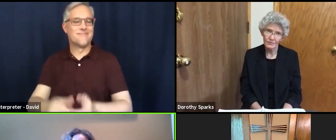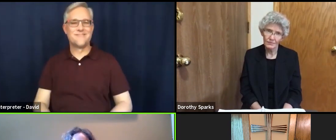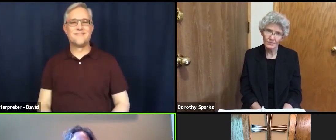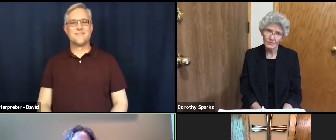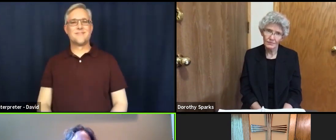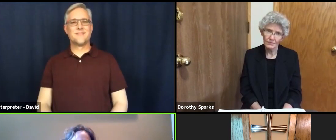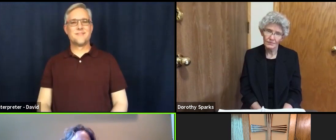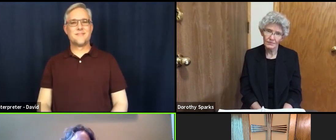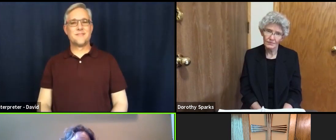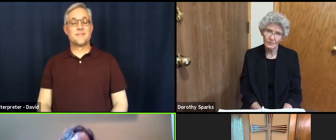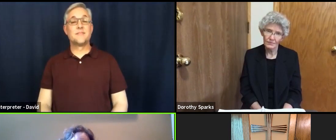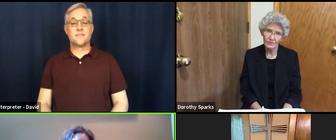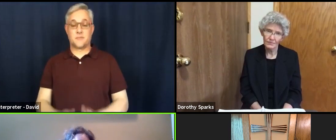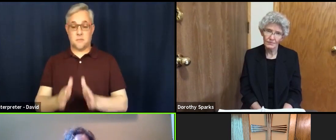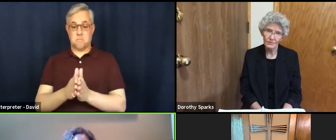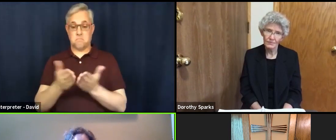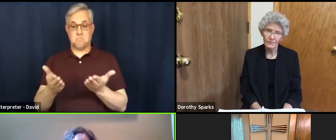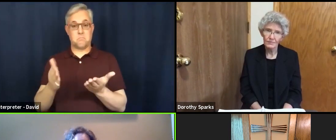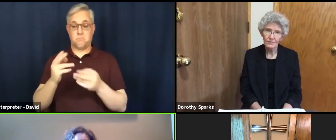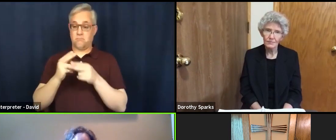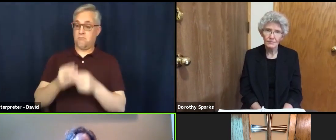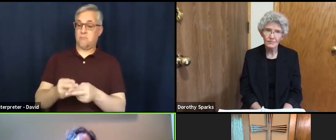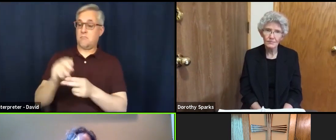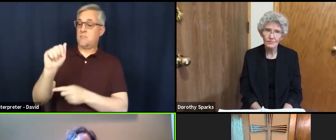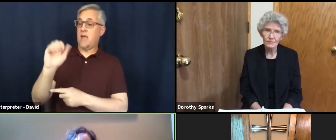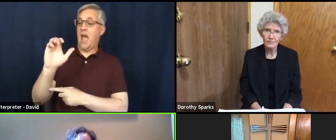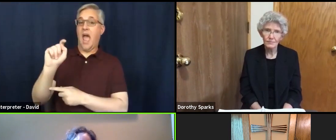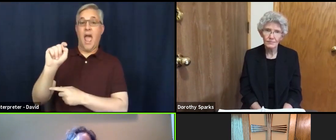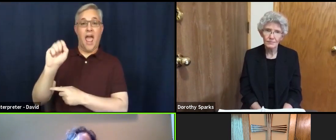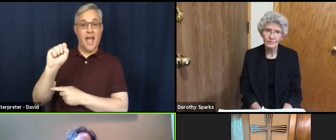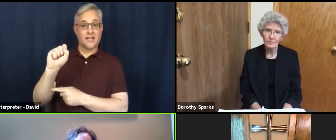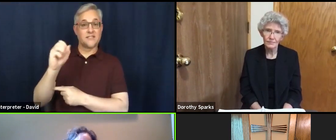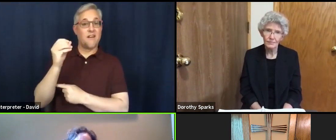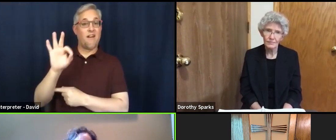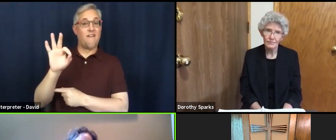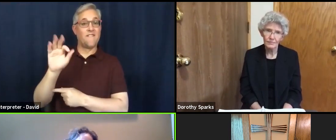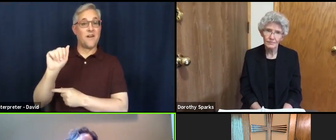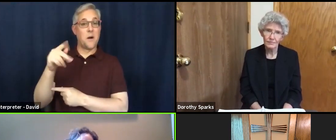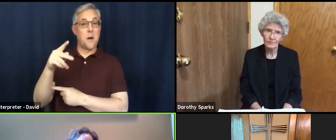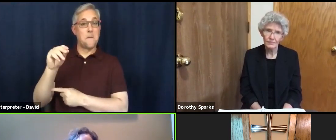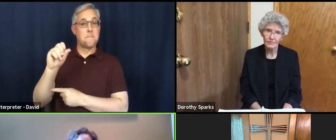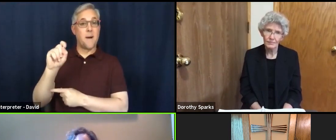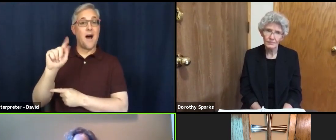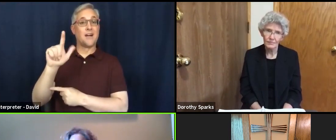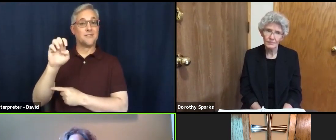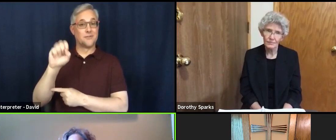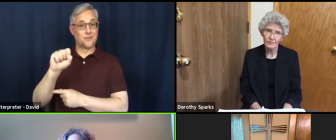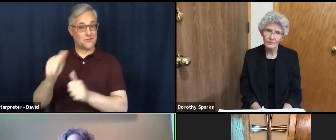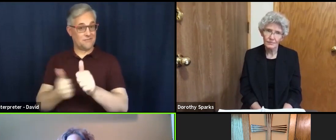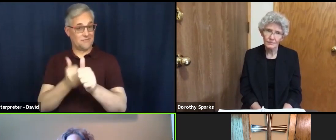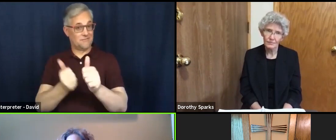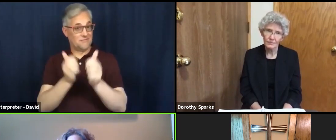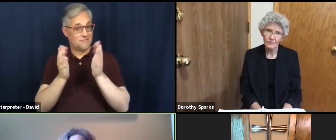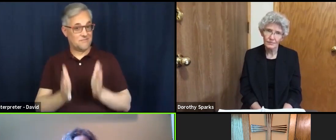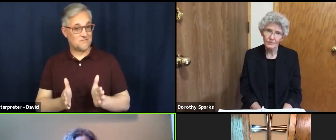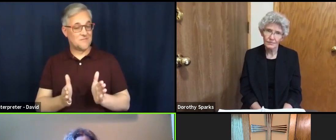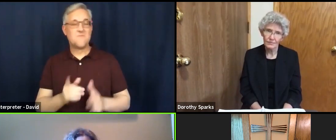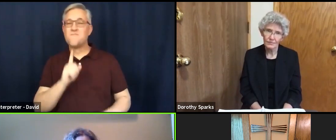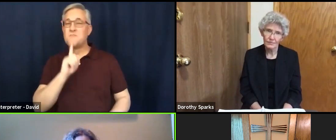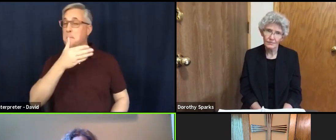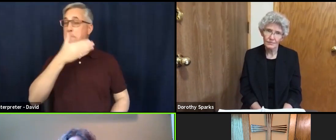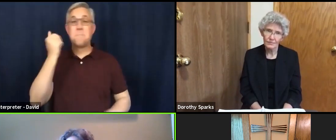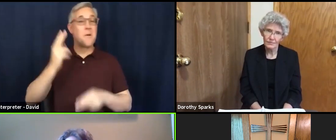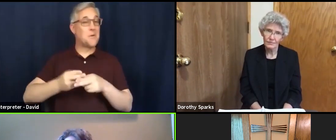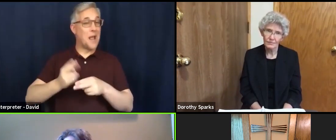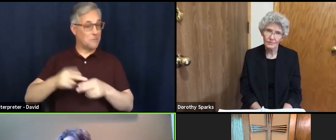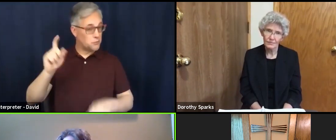So this book is called the Acts of the Apostles, but it's really more appropriate name would be the Acts of the Holy Spirit.